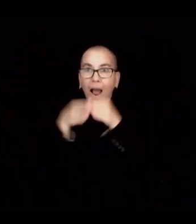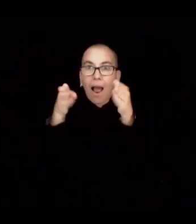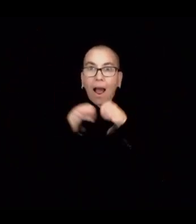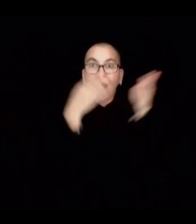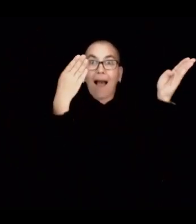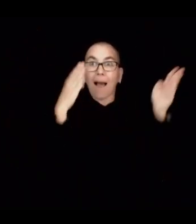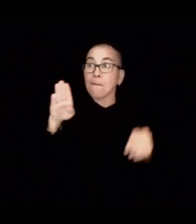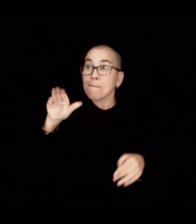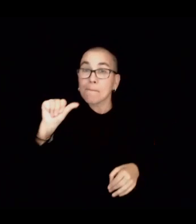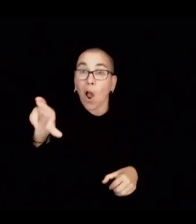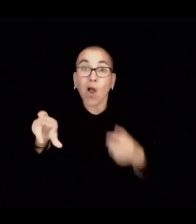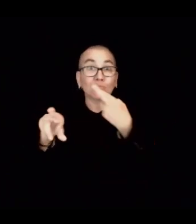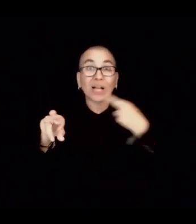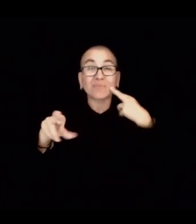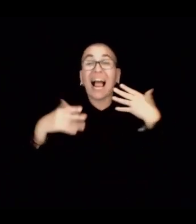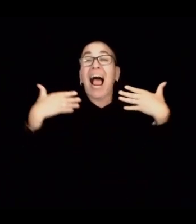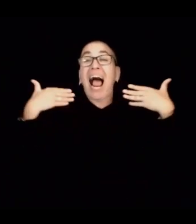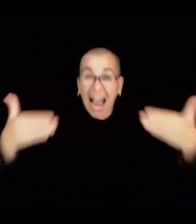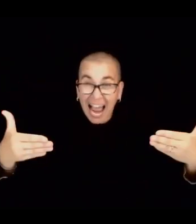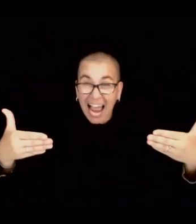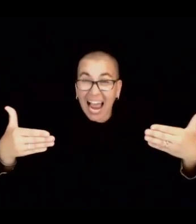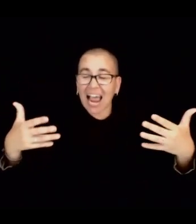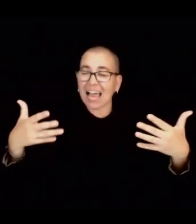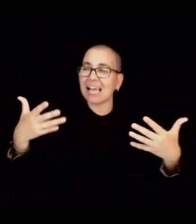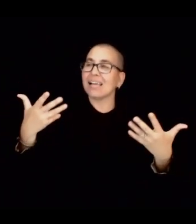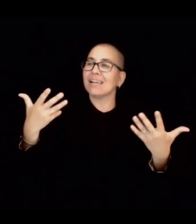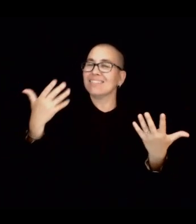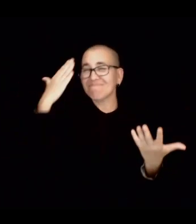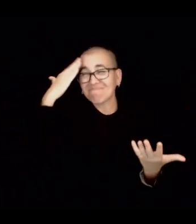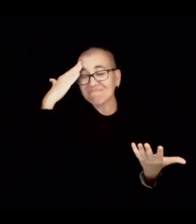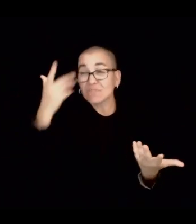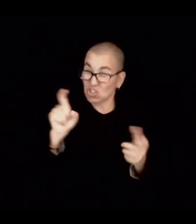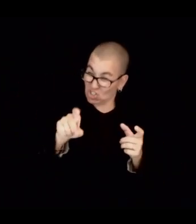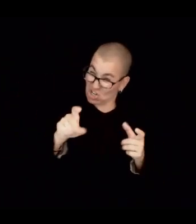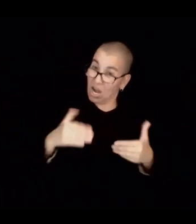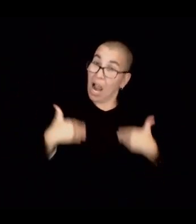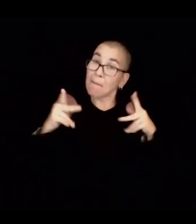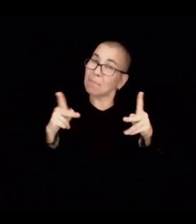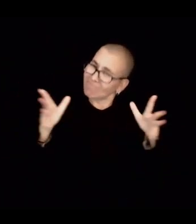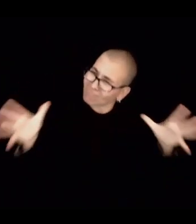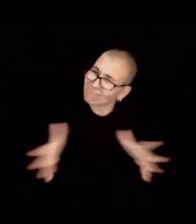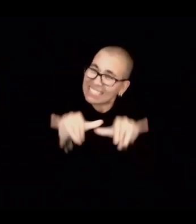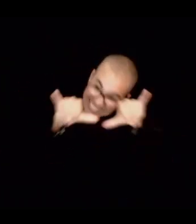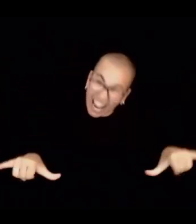Well, right. I certainly don't want to suggest that we don't want people to have fun or be able to,